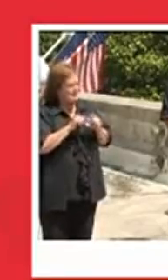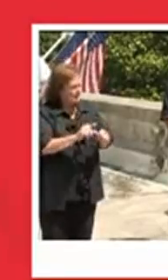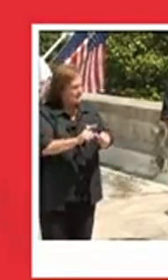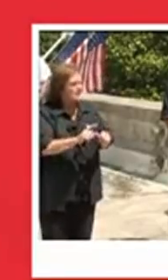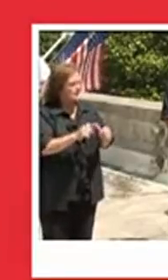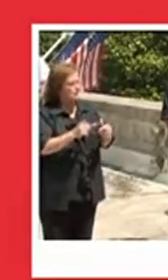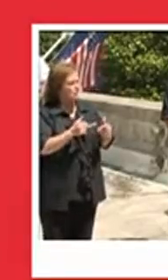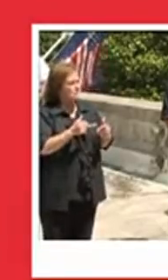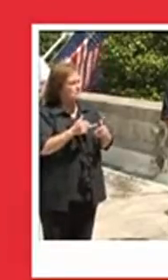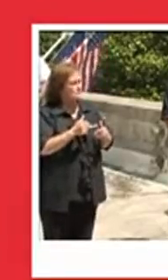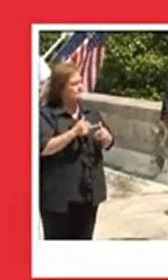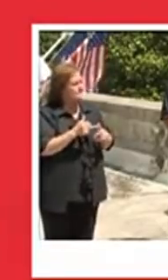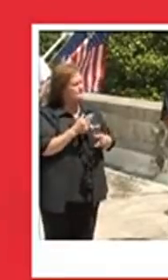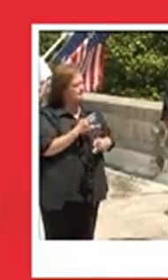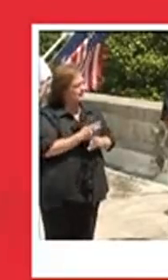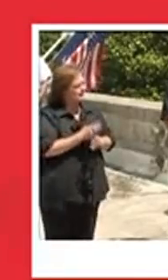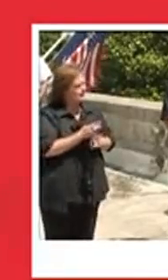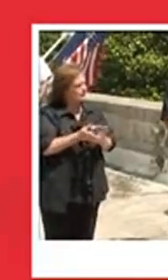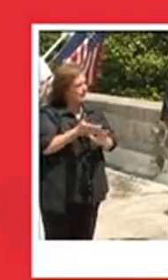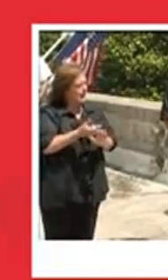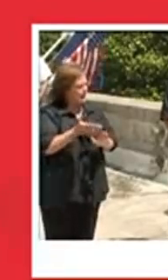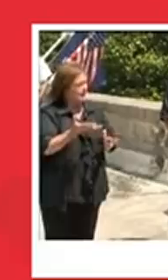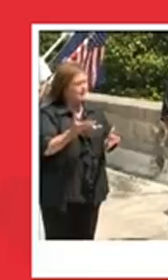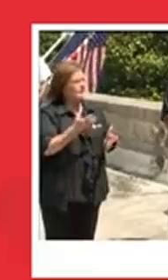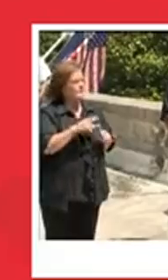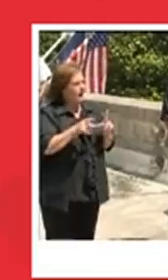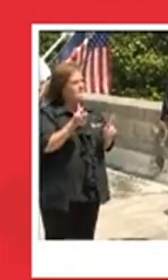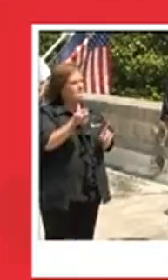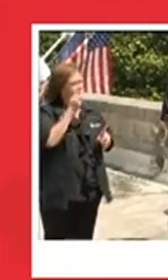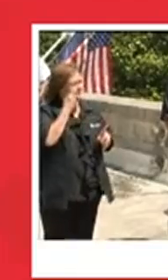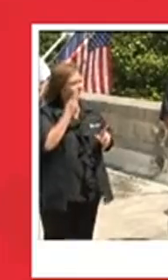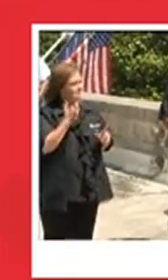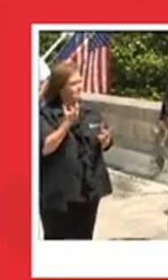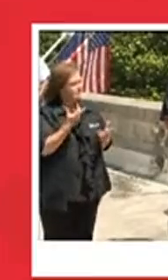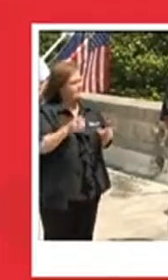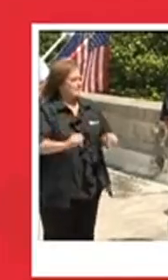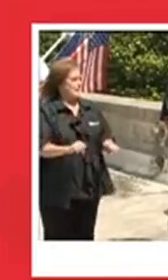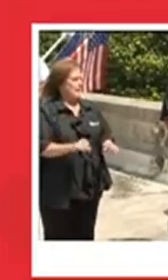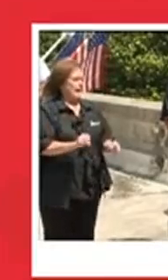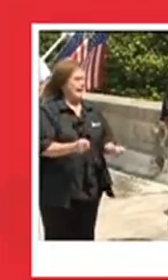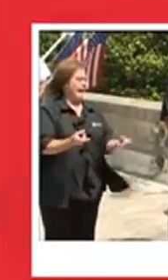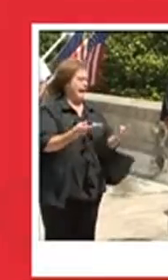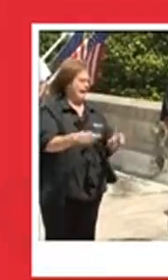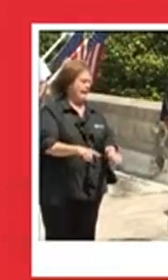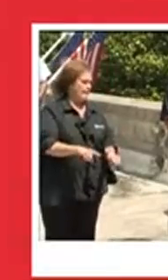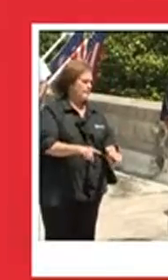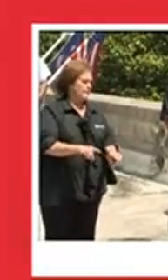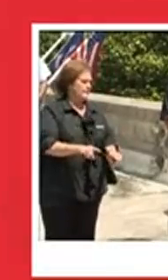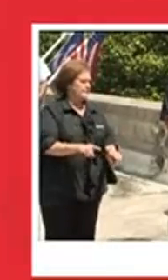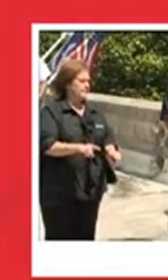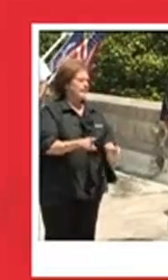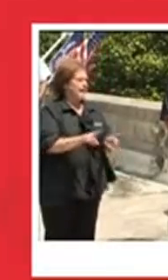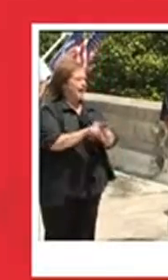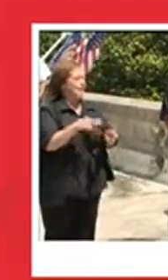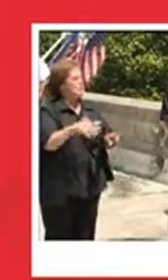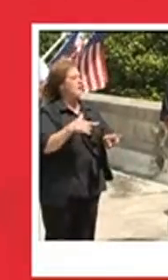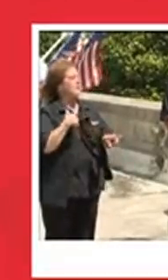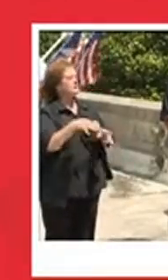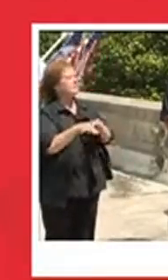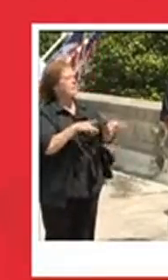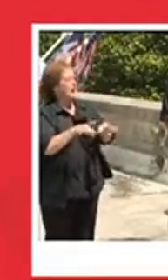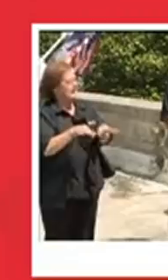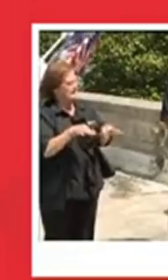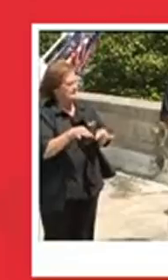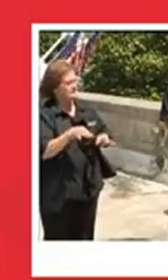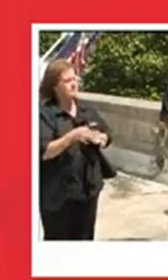anticipate some issues. We've been doing that for the last several months, as I explained in the last press conference. We've done a lot